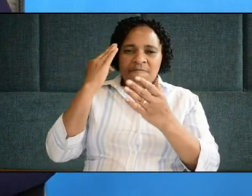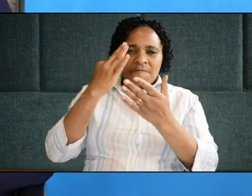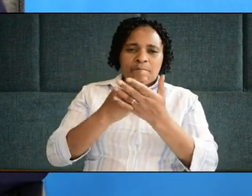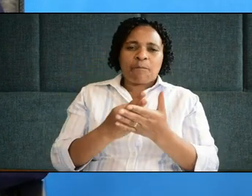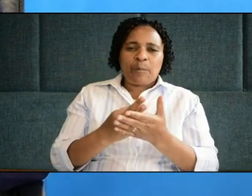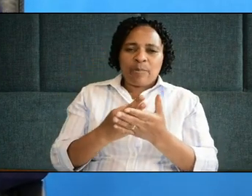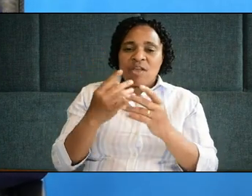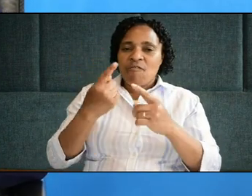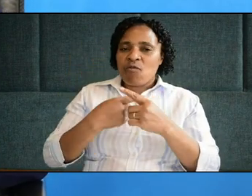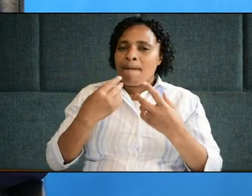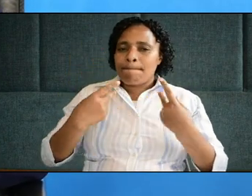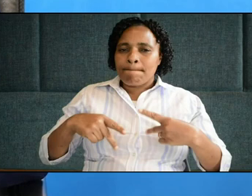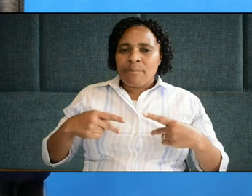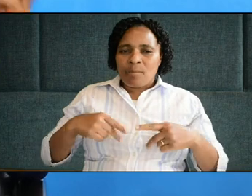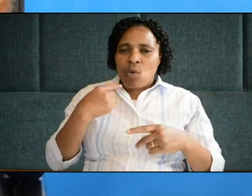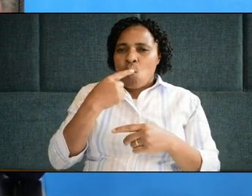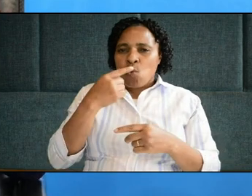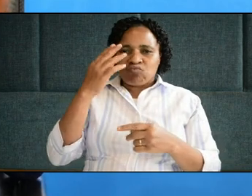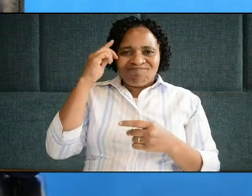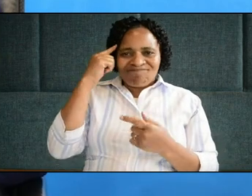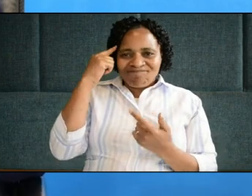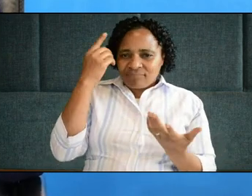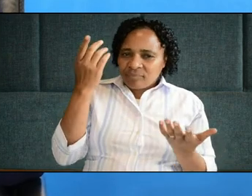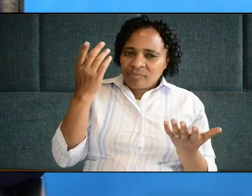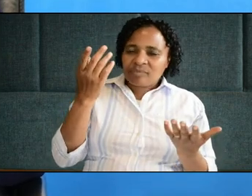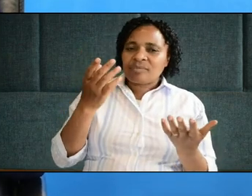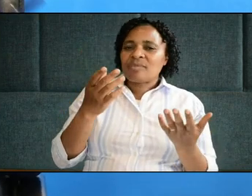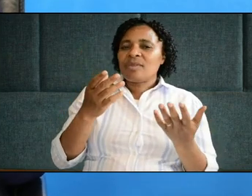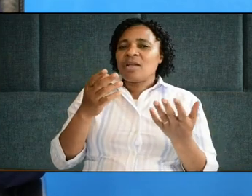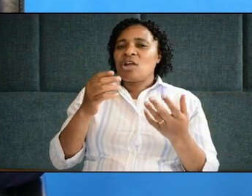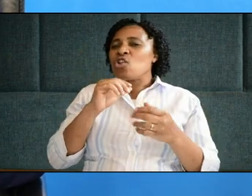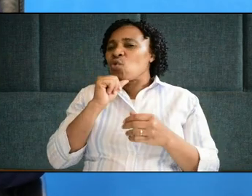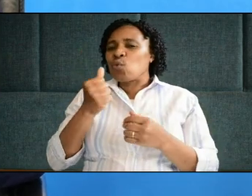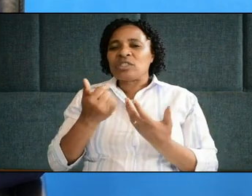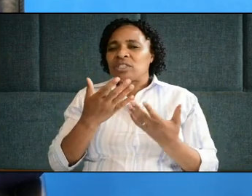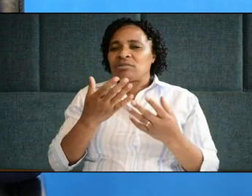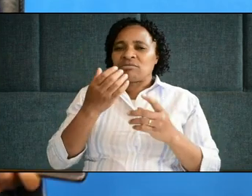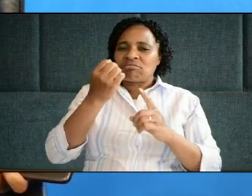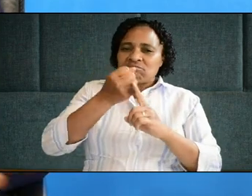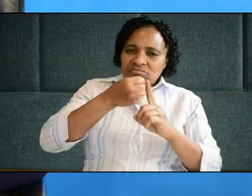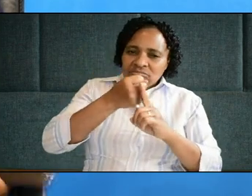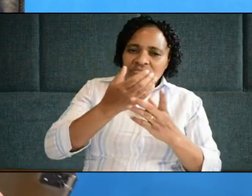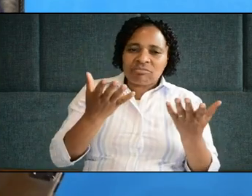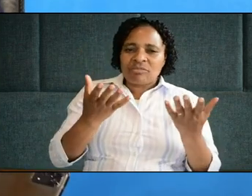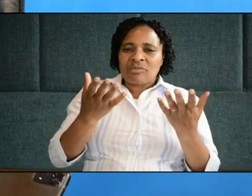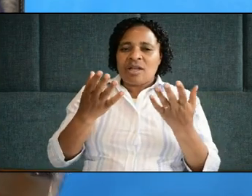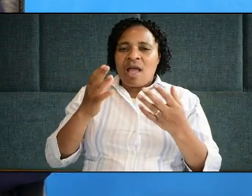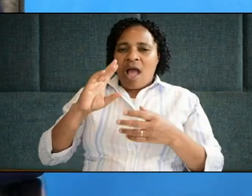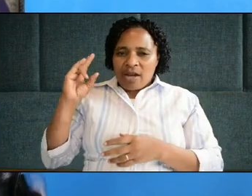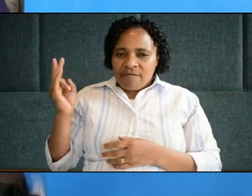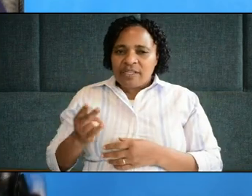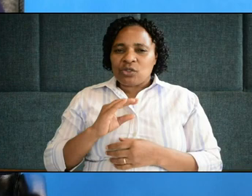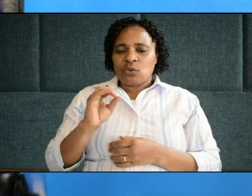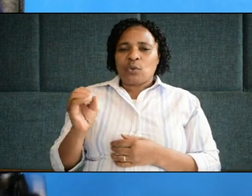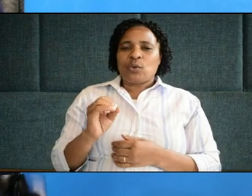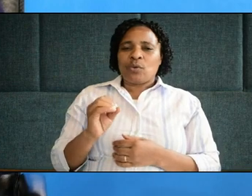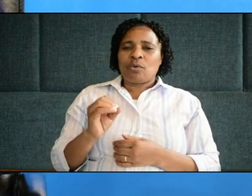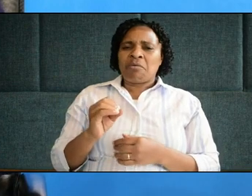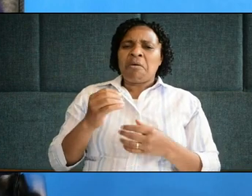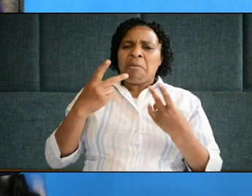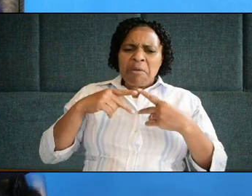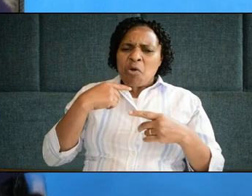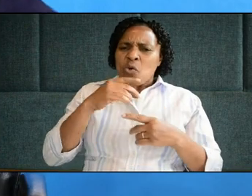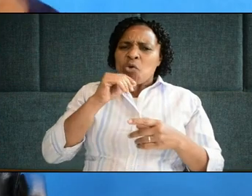from people who you maybe perceive are not Adventists? How do you go about it? Because there were aliens